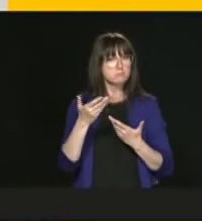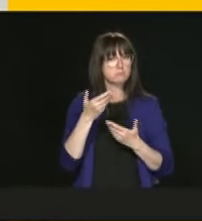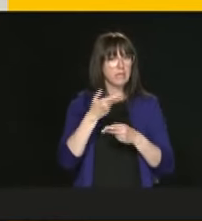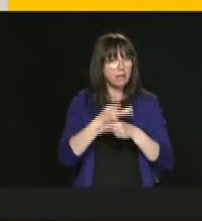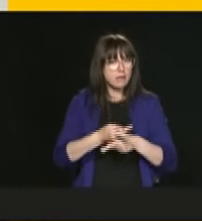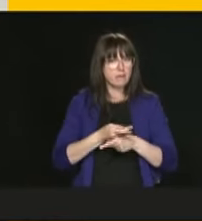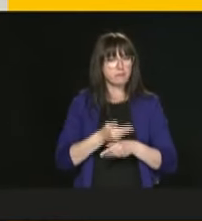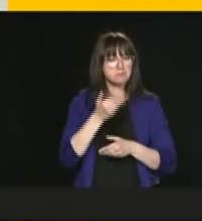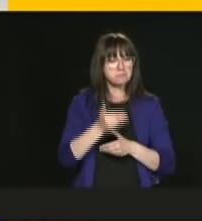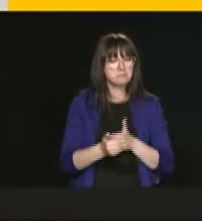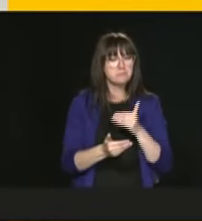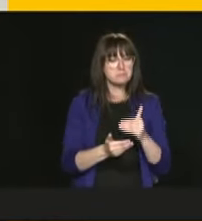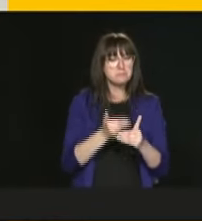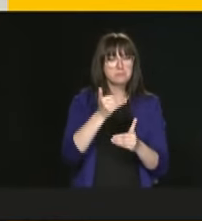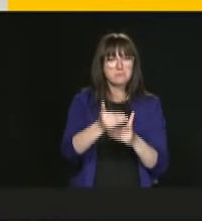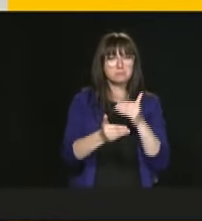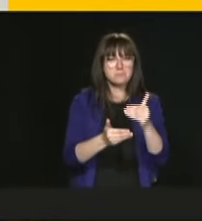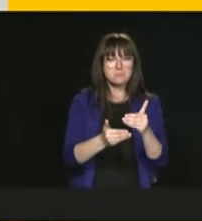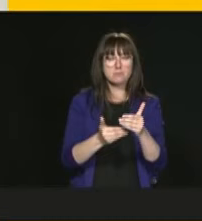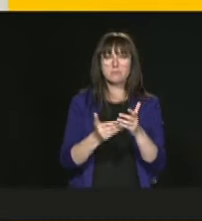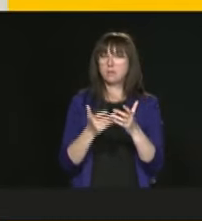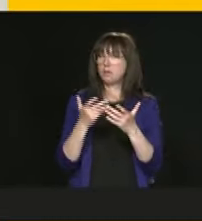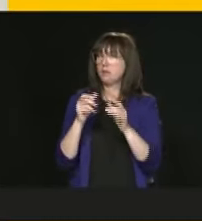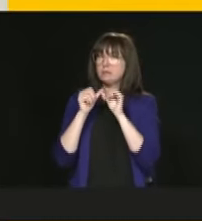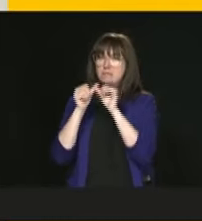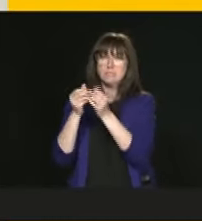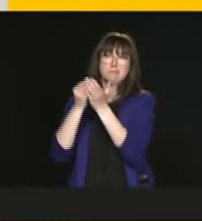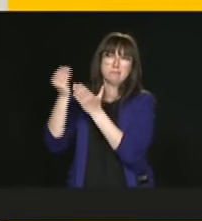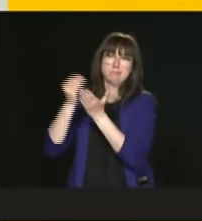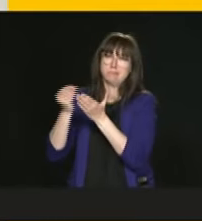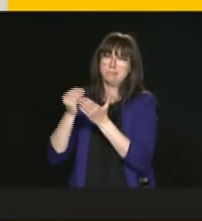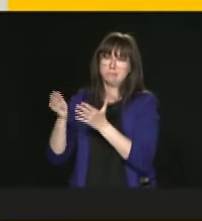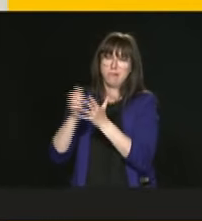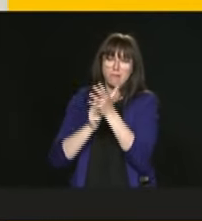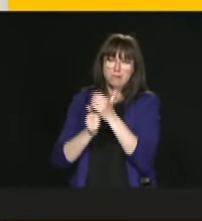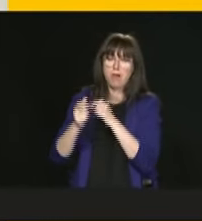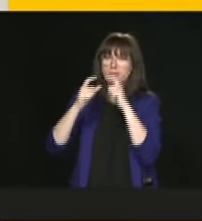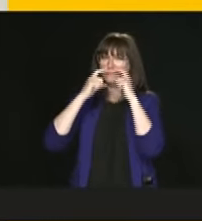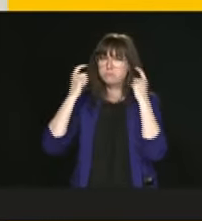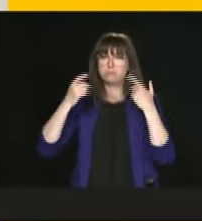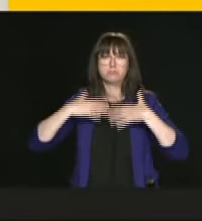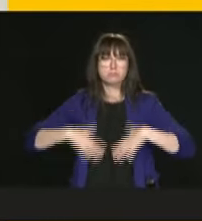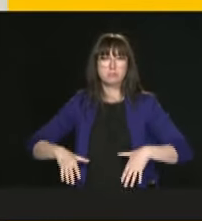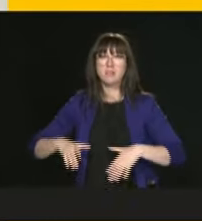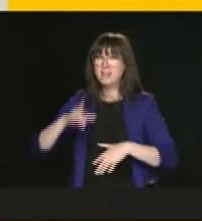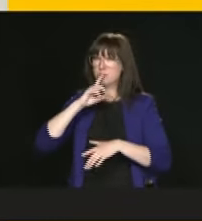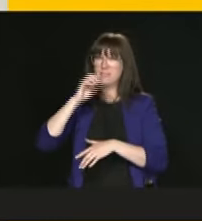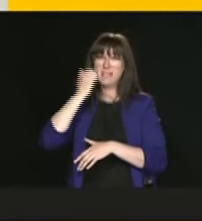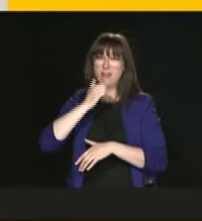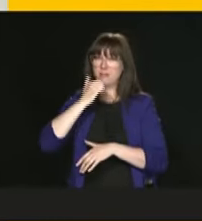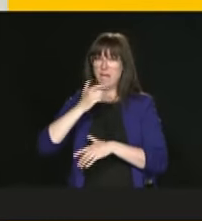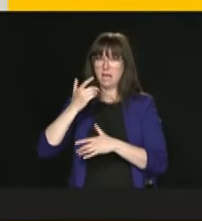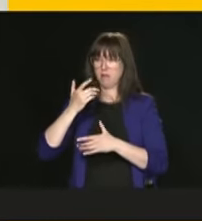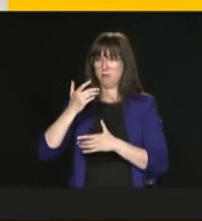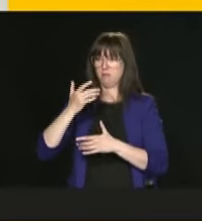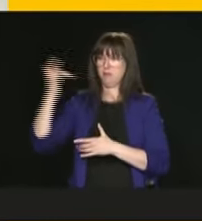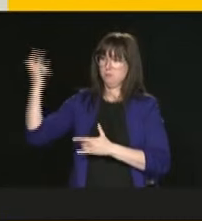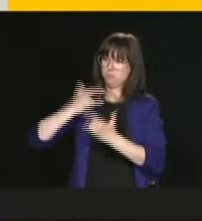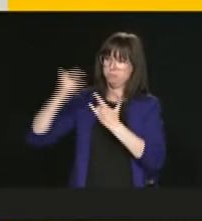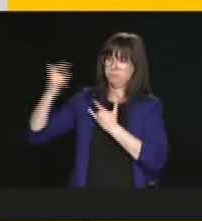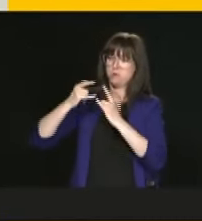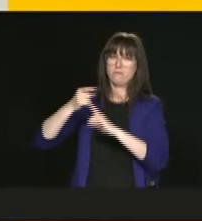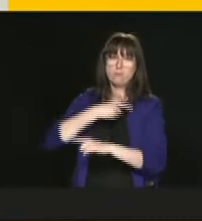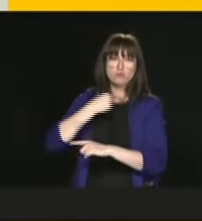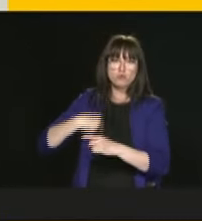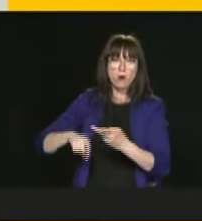we're continuing to procure massive amounts of PPE, including flights almost daily for the rest of the month from